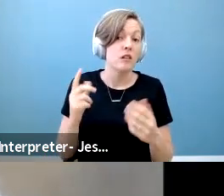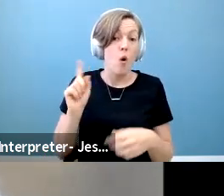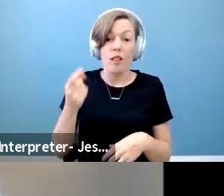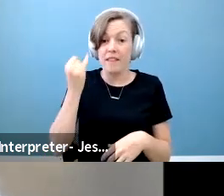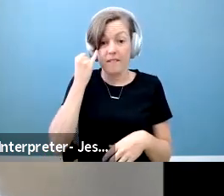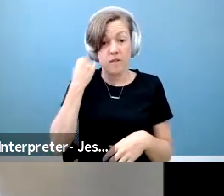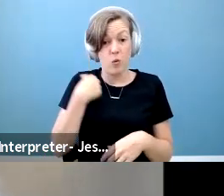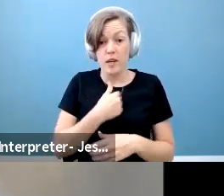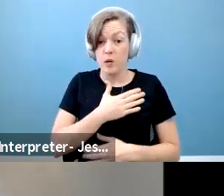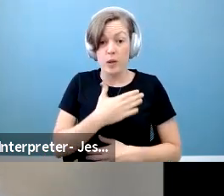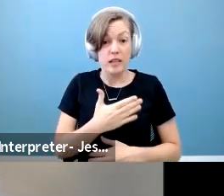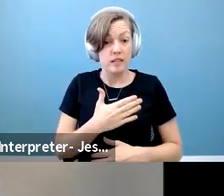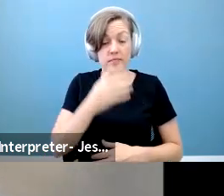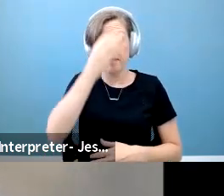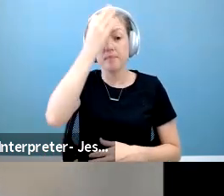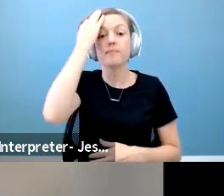to